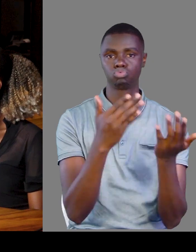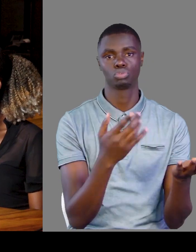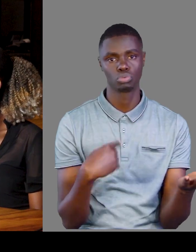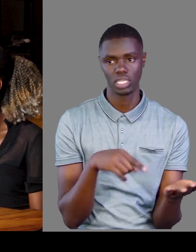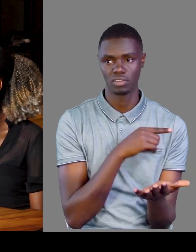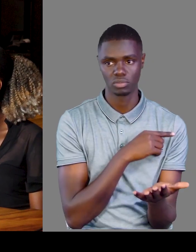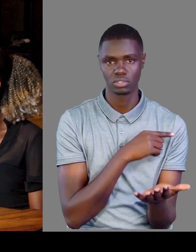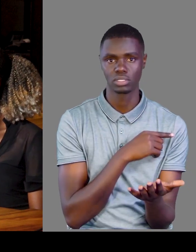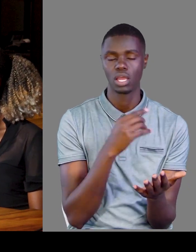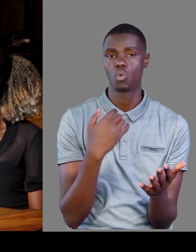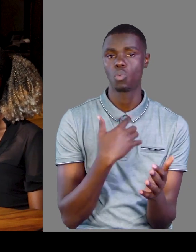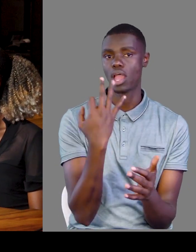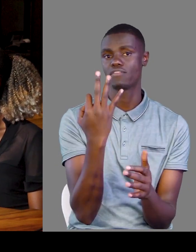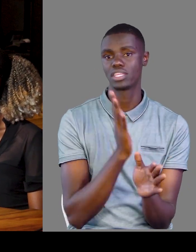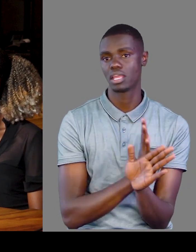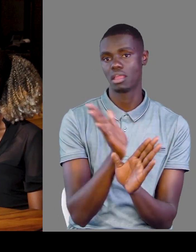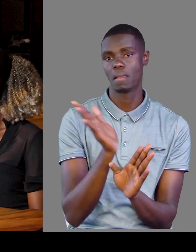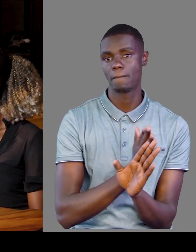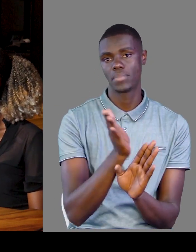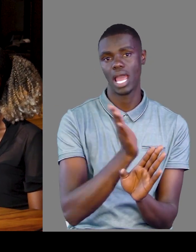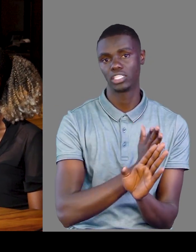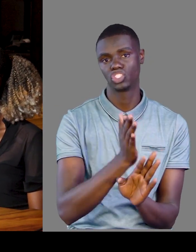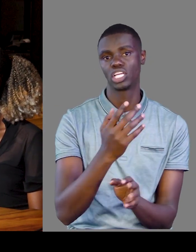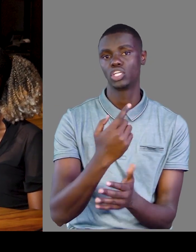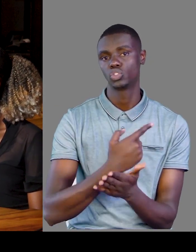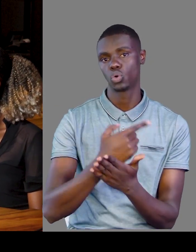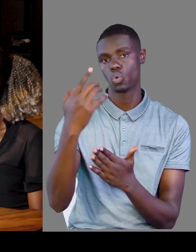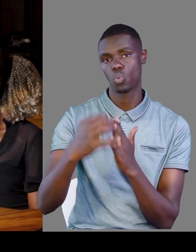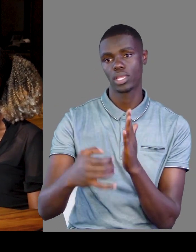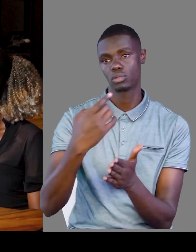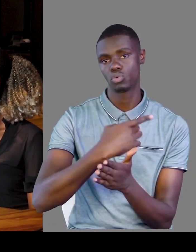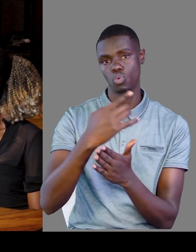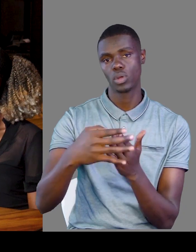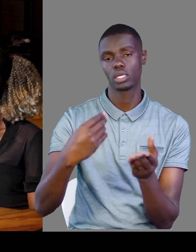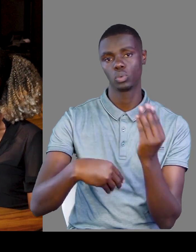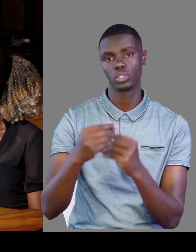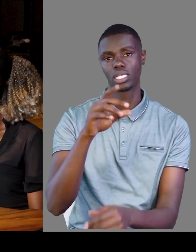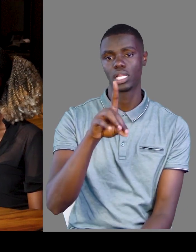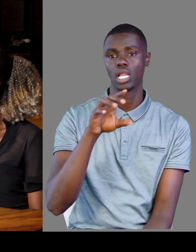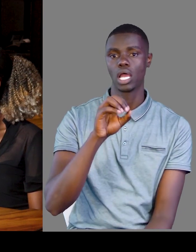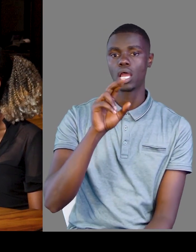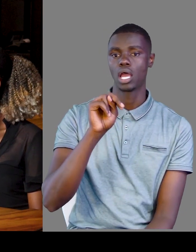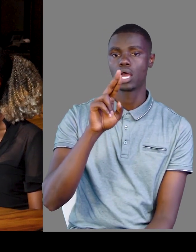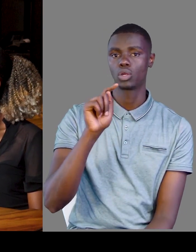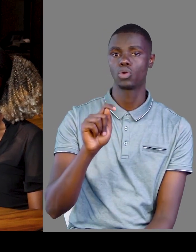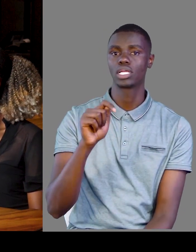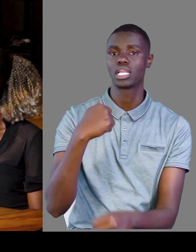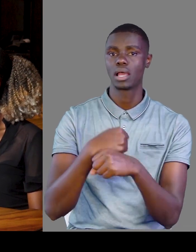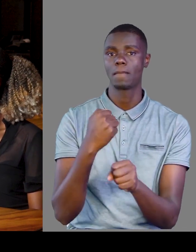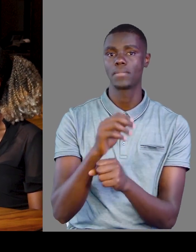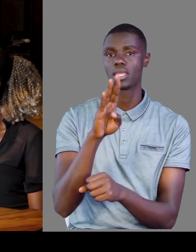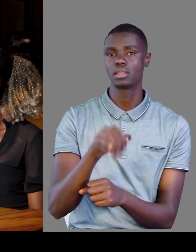to us at 3 branch. Every weekend, we sell their donuts, which they made